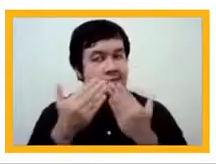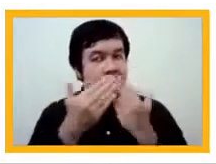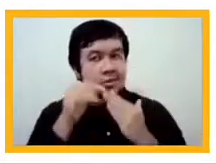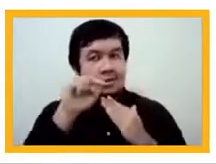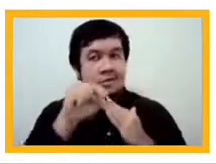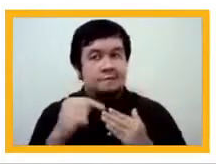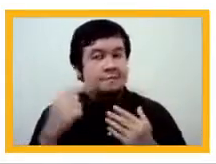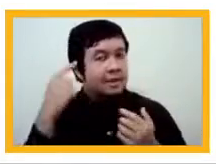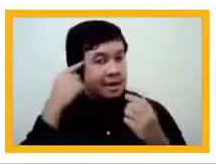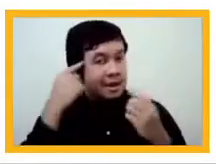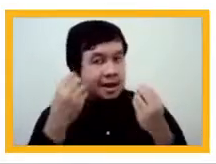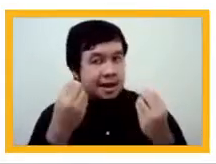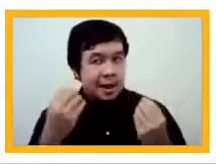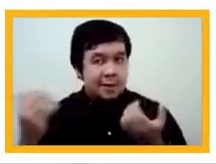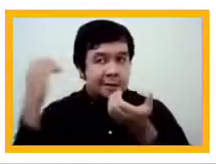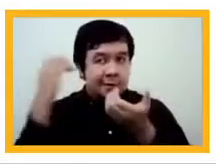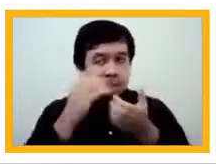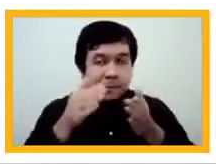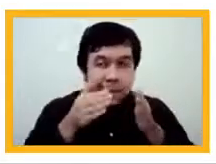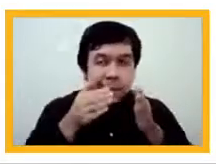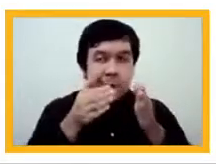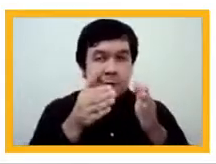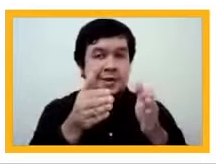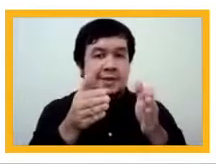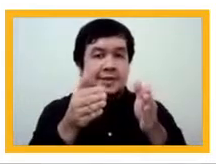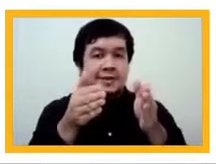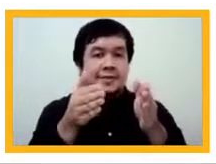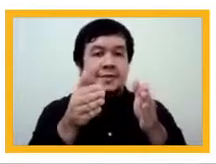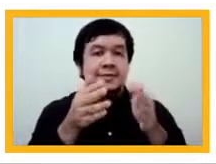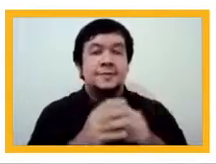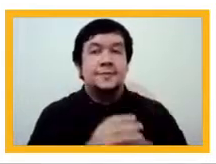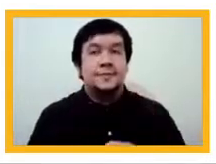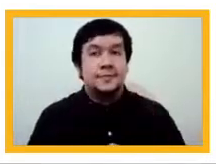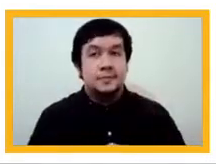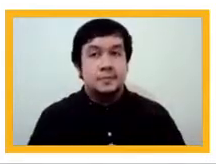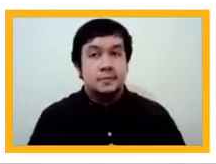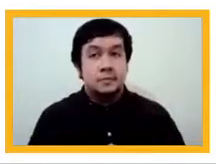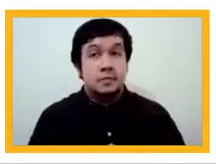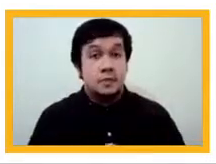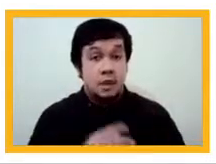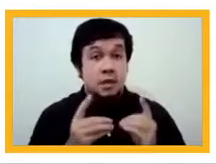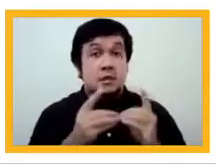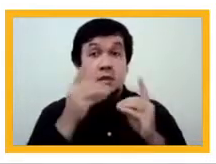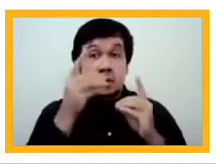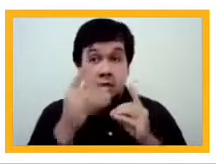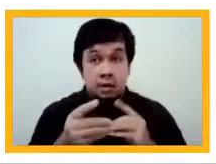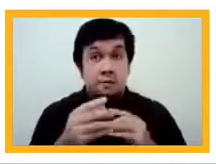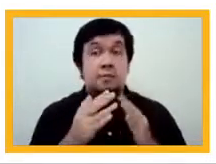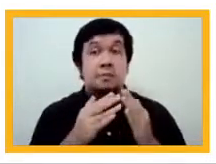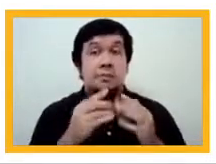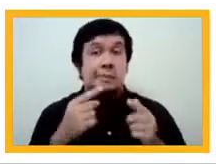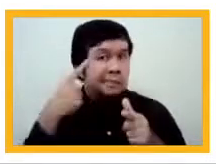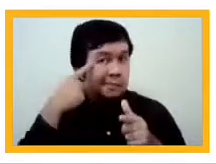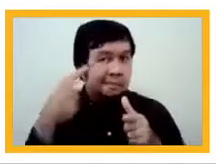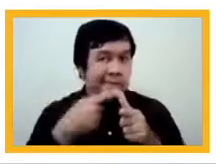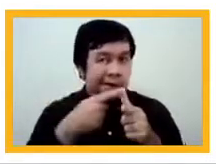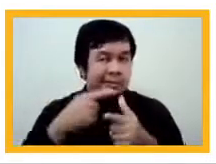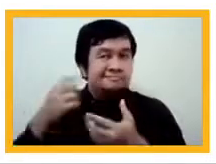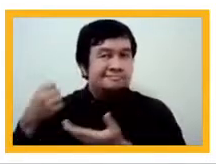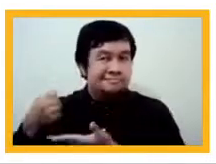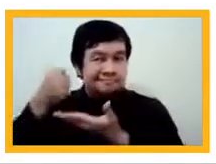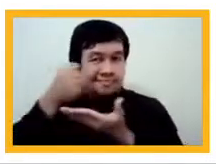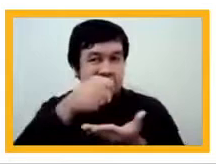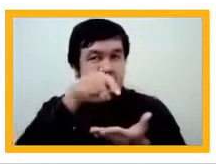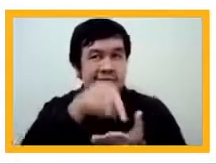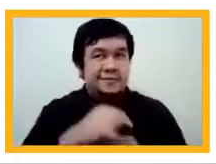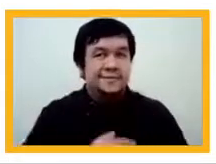to using digital technology for their priority industrial area. And thank you.